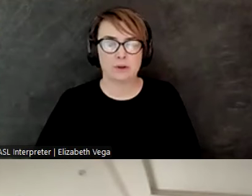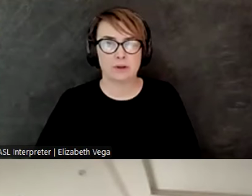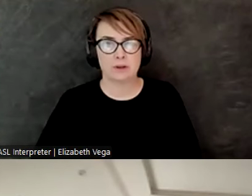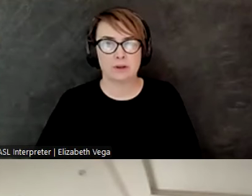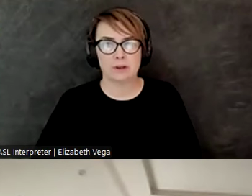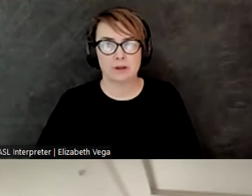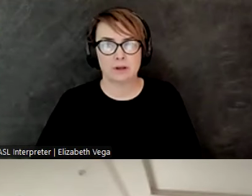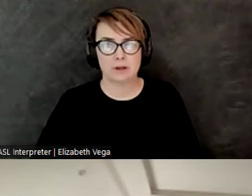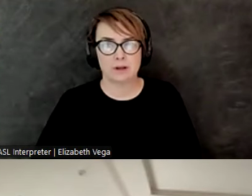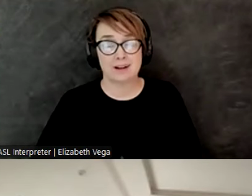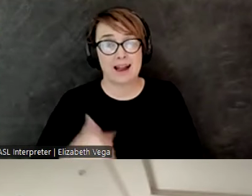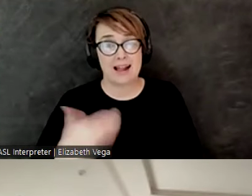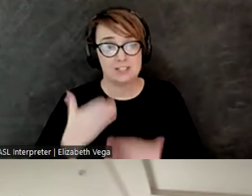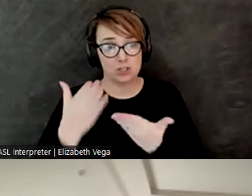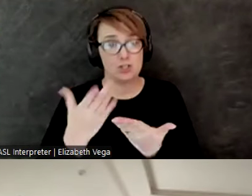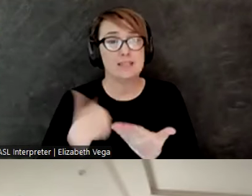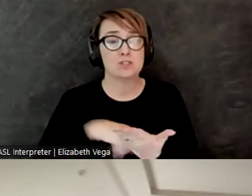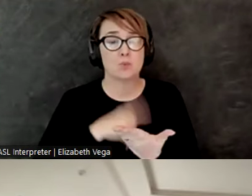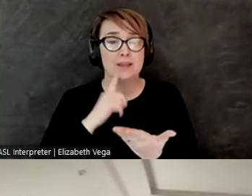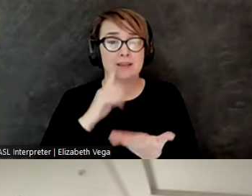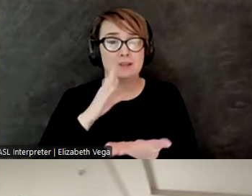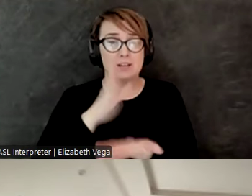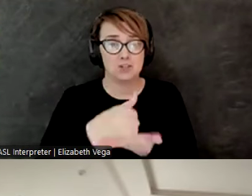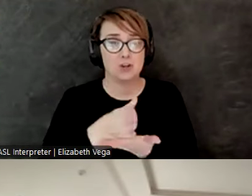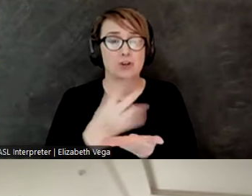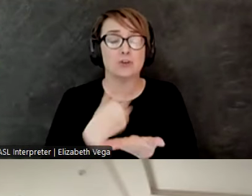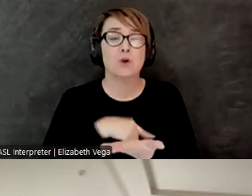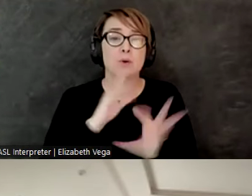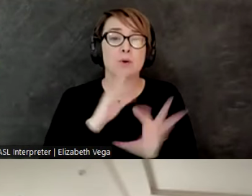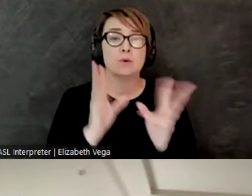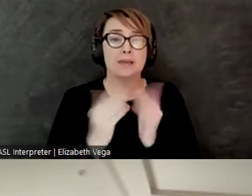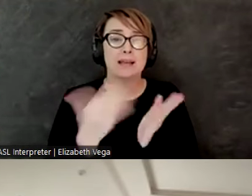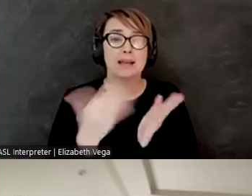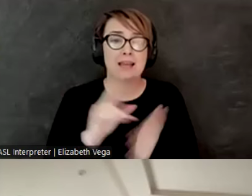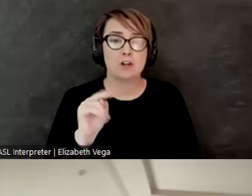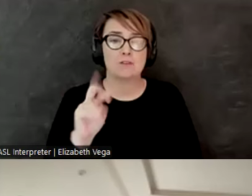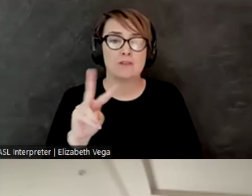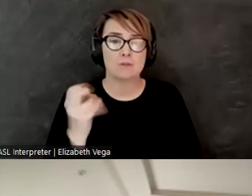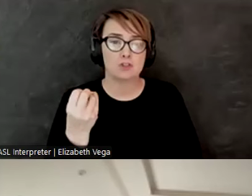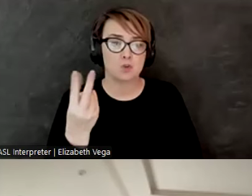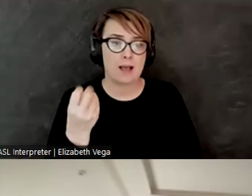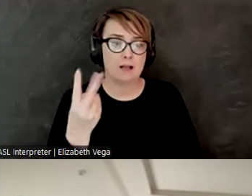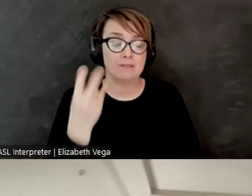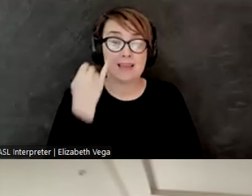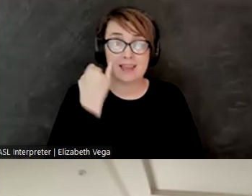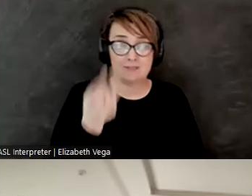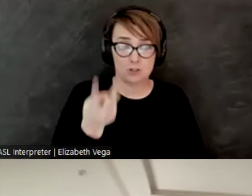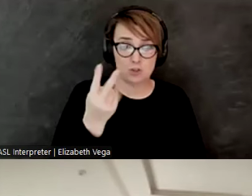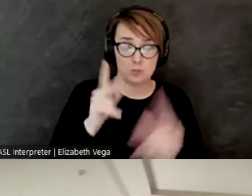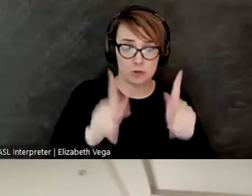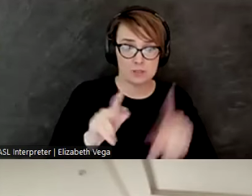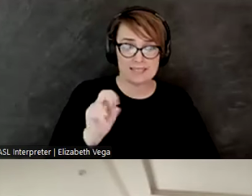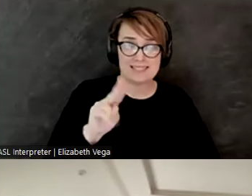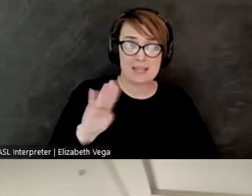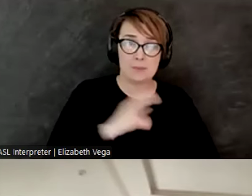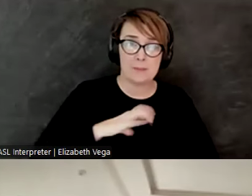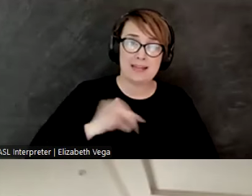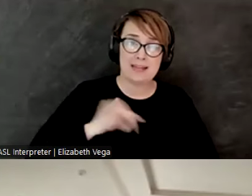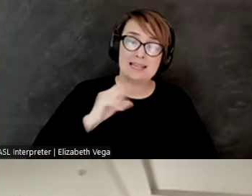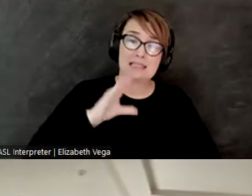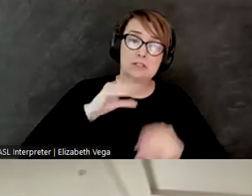I suggest we adjourn and we will reconvene November 12th if our two-person subcommittee is in a position to bring some